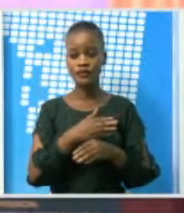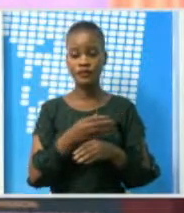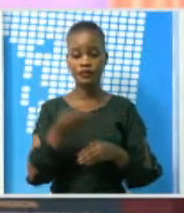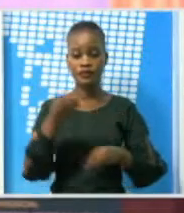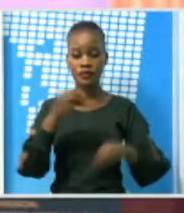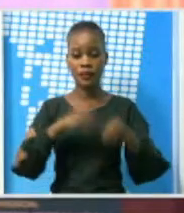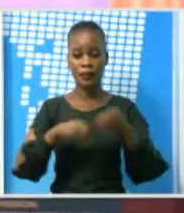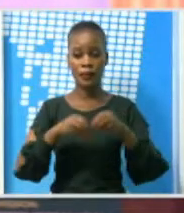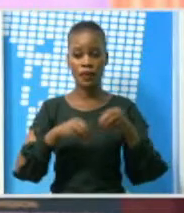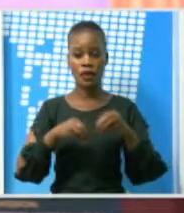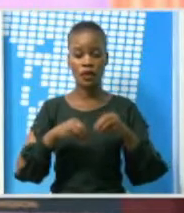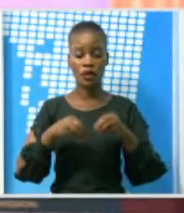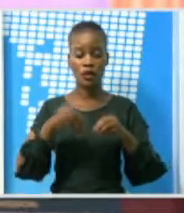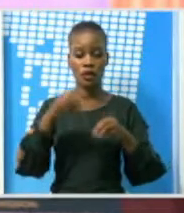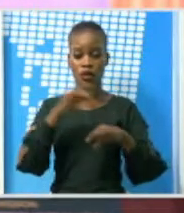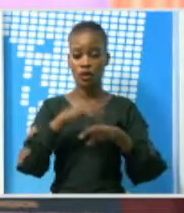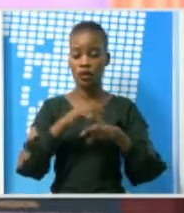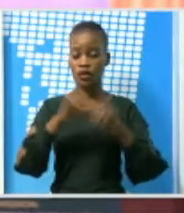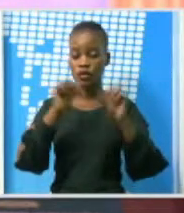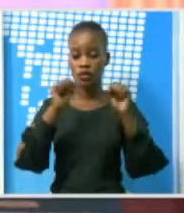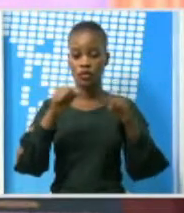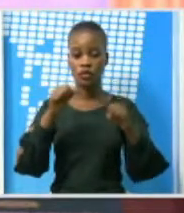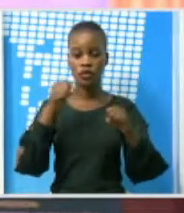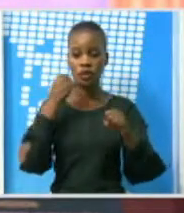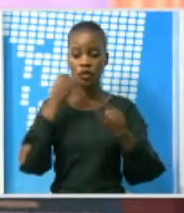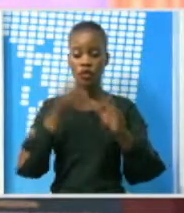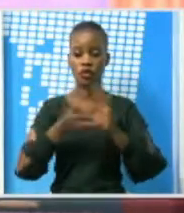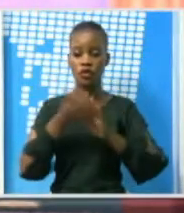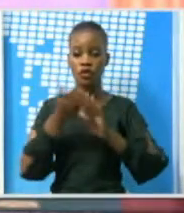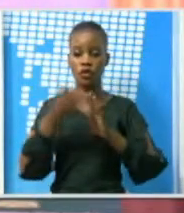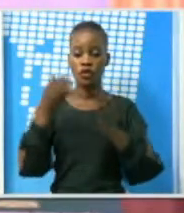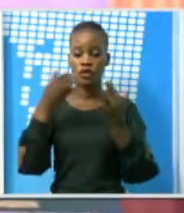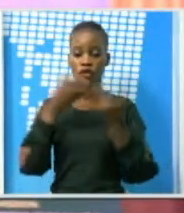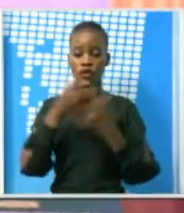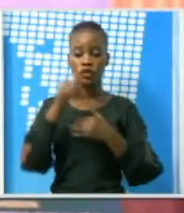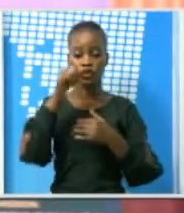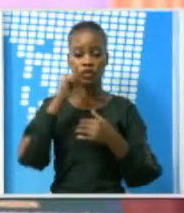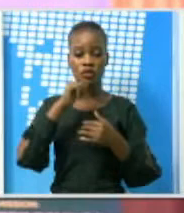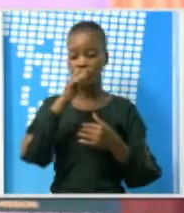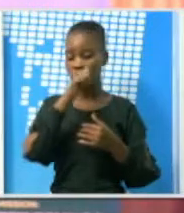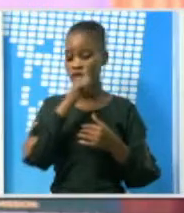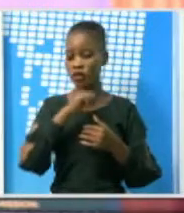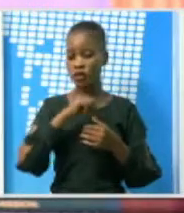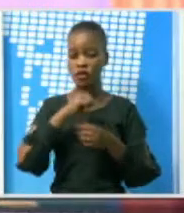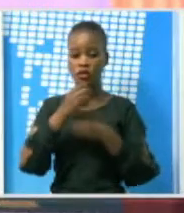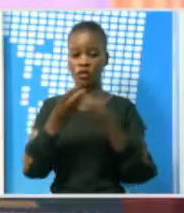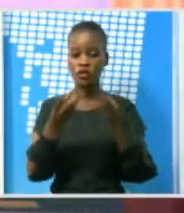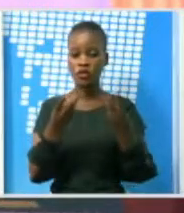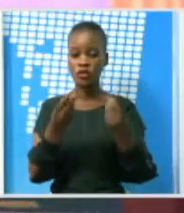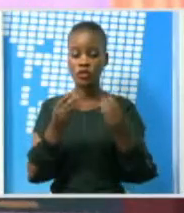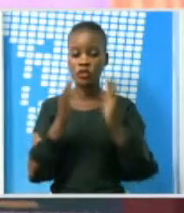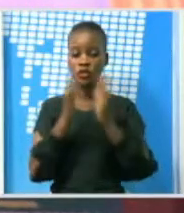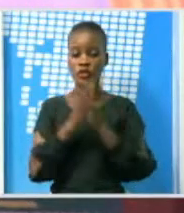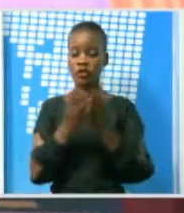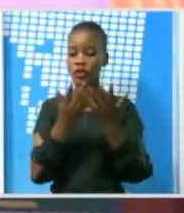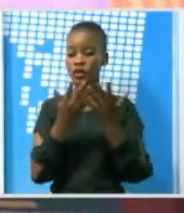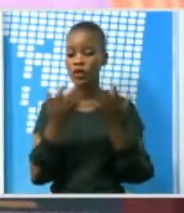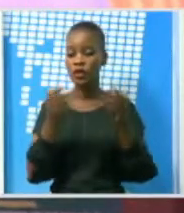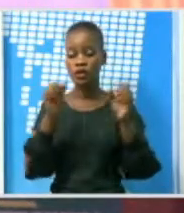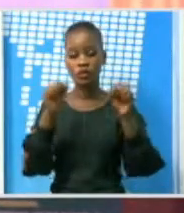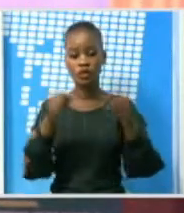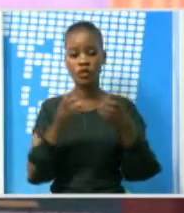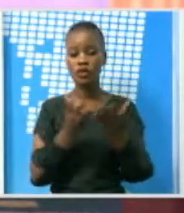funding that can be accessed through the private financial institutions and a number of energy